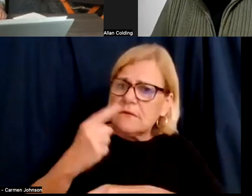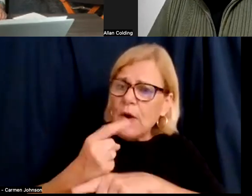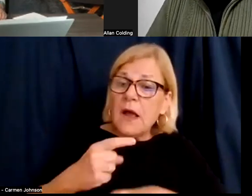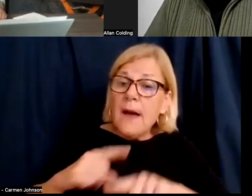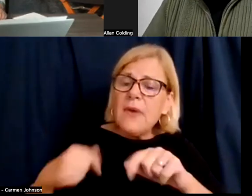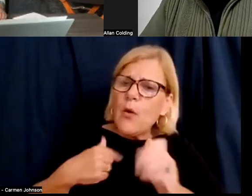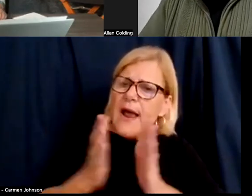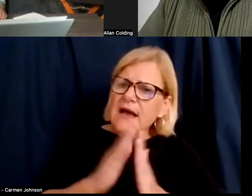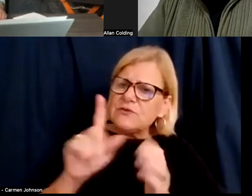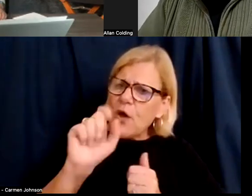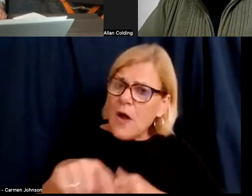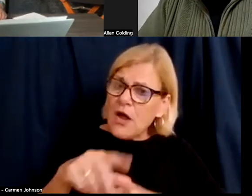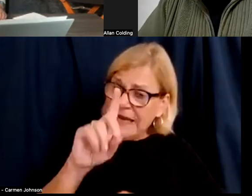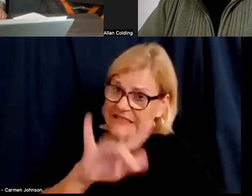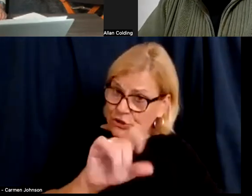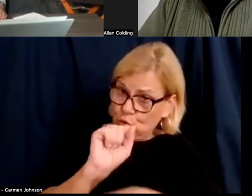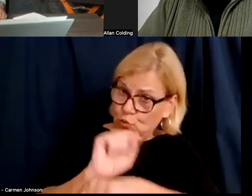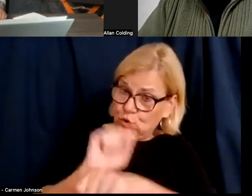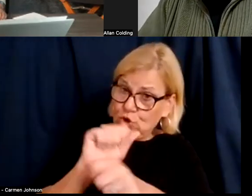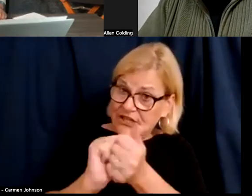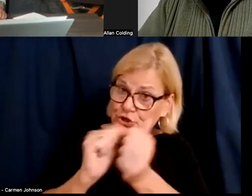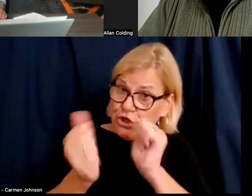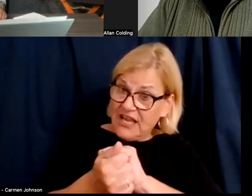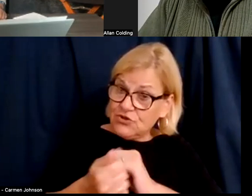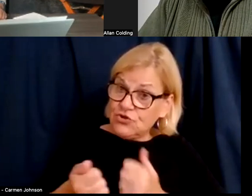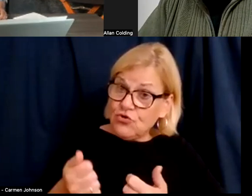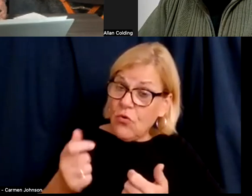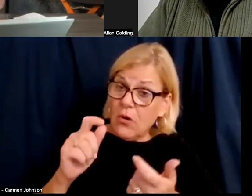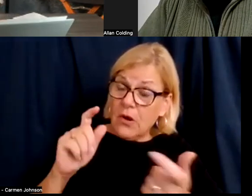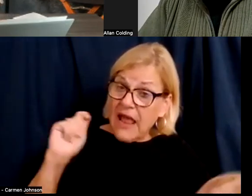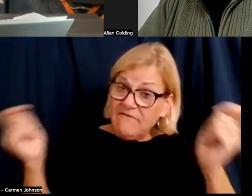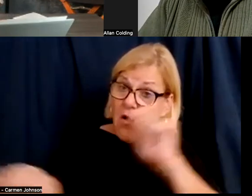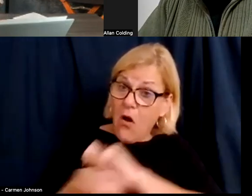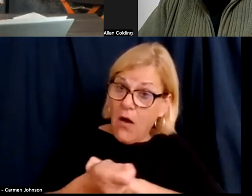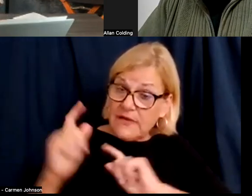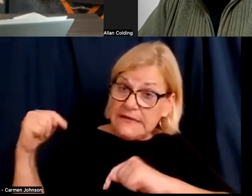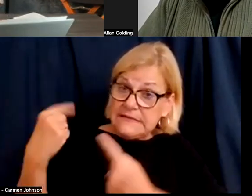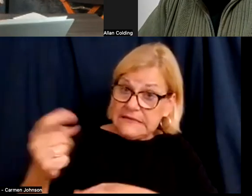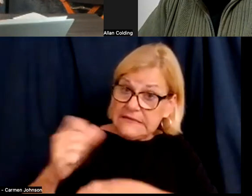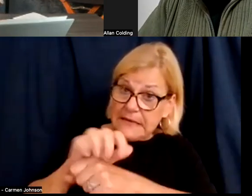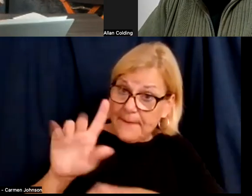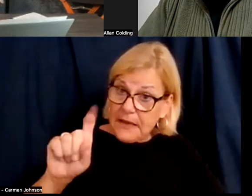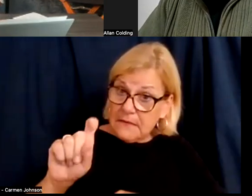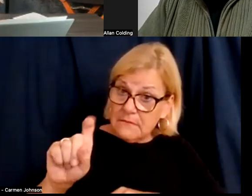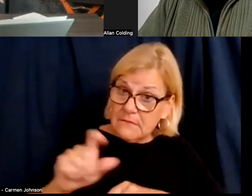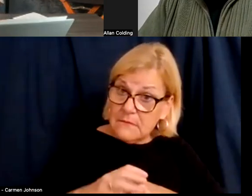this question: has your work changed or evolved since the pandemic?